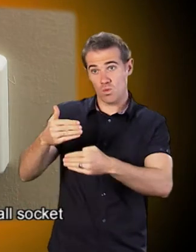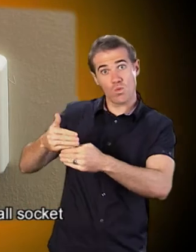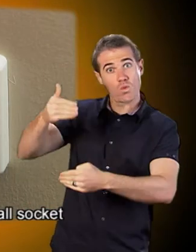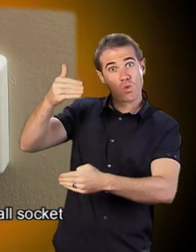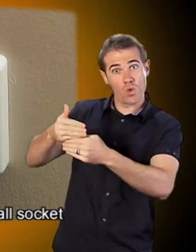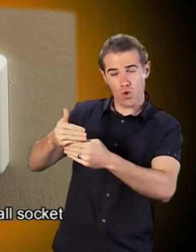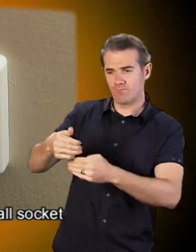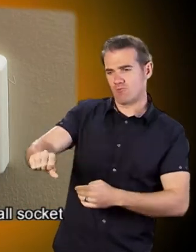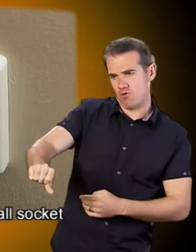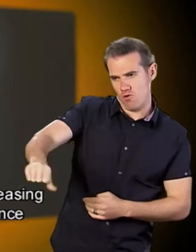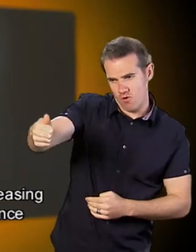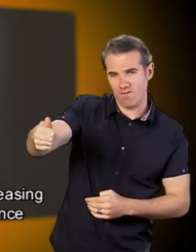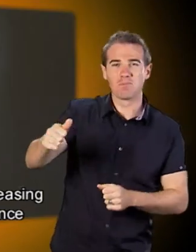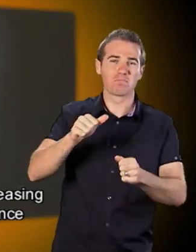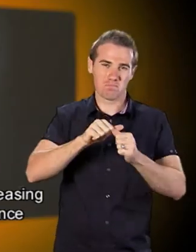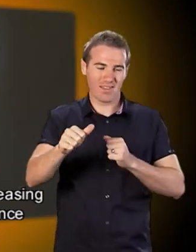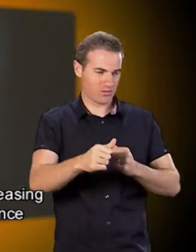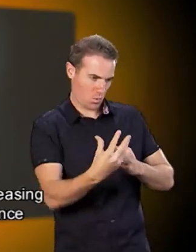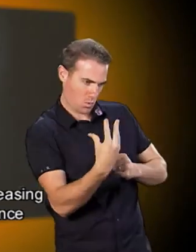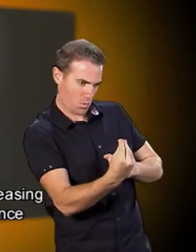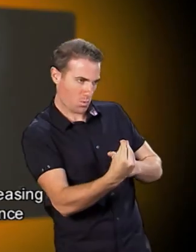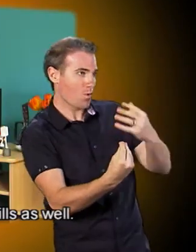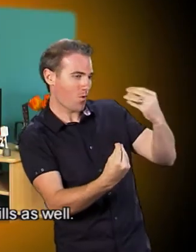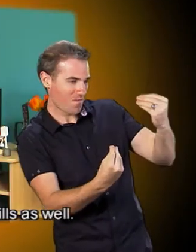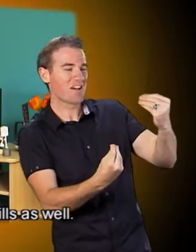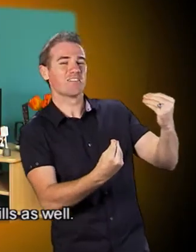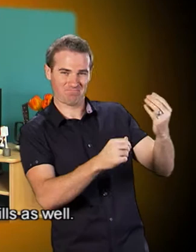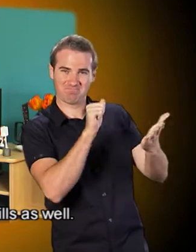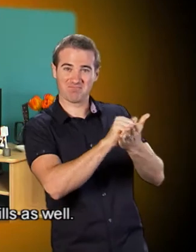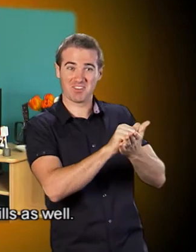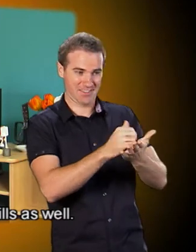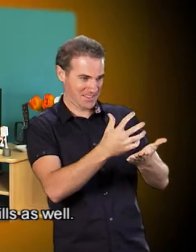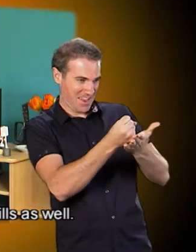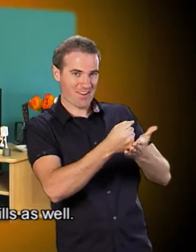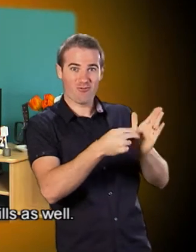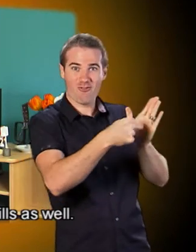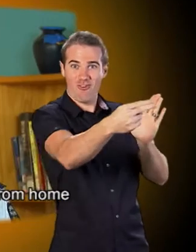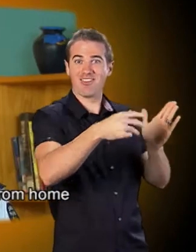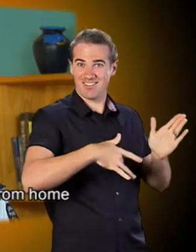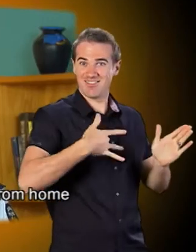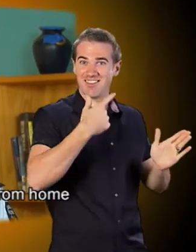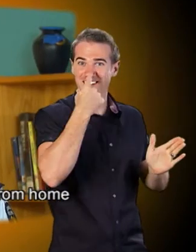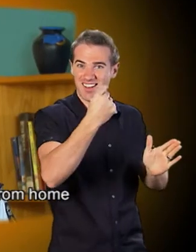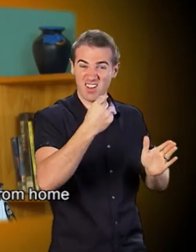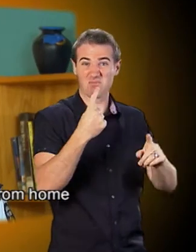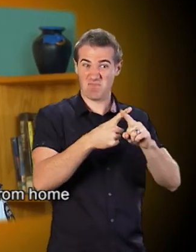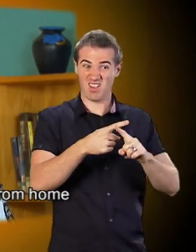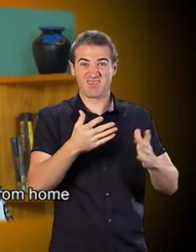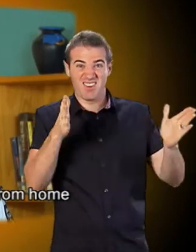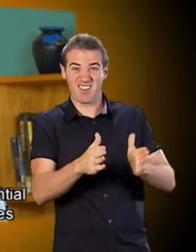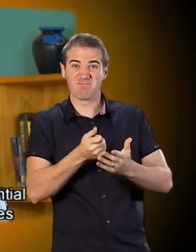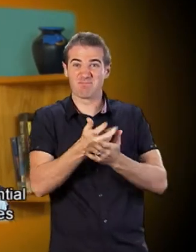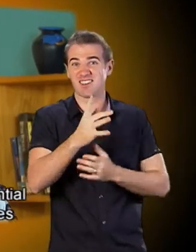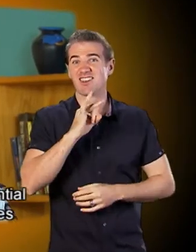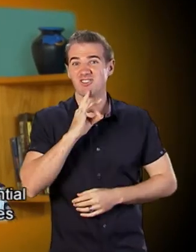Turning them off at the wall socket means that you're increasing the life of the appliance and reducing your power bills as well. When you're going away from home on